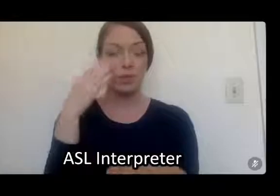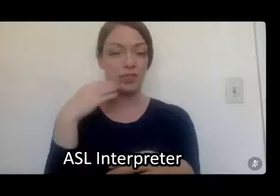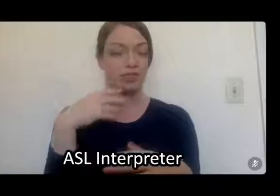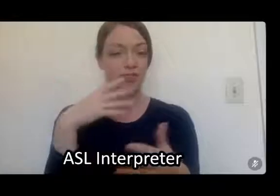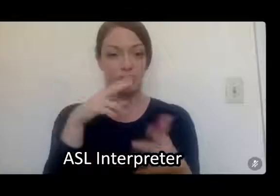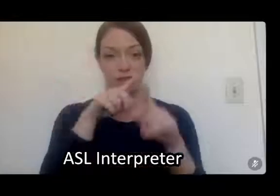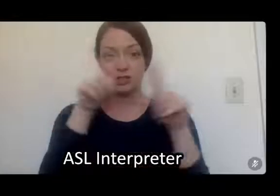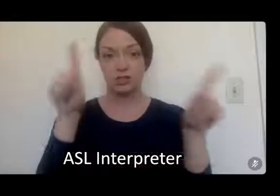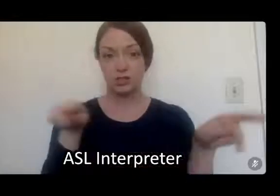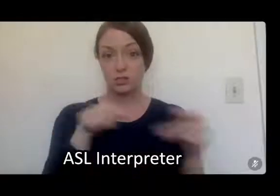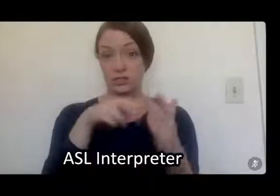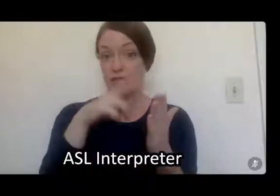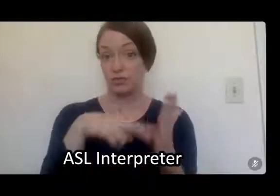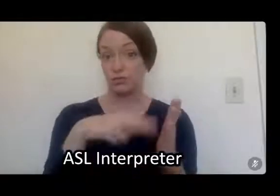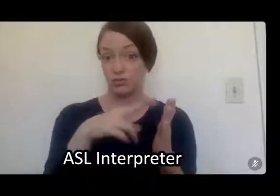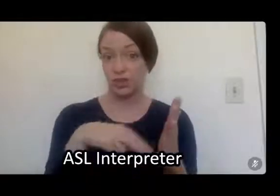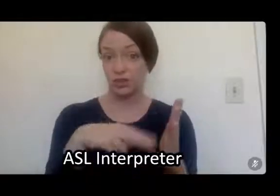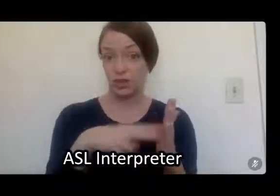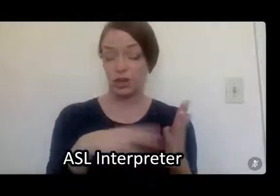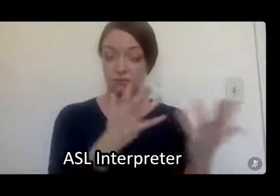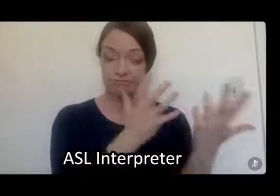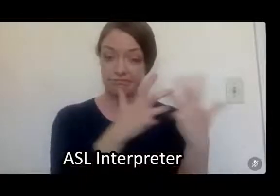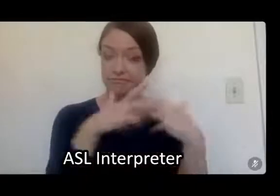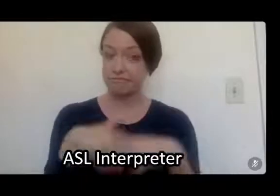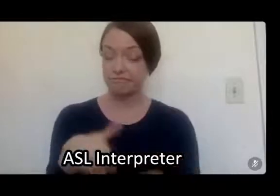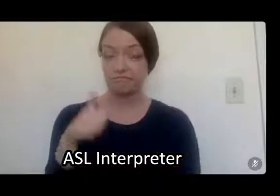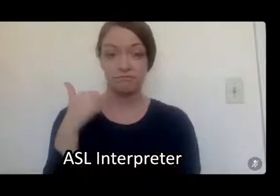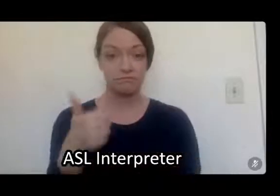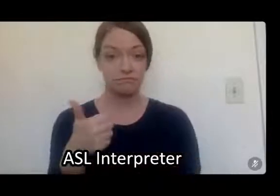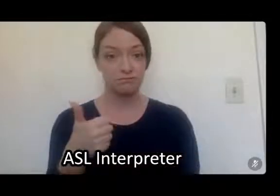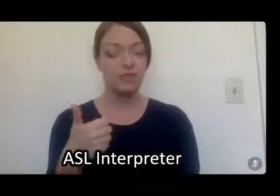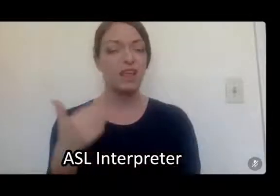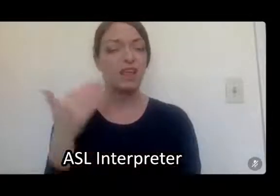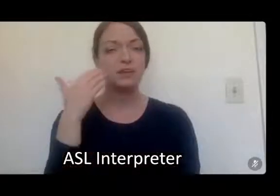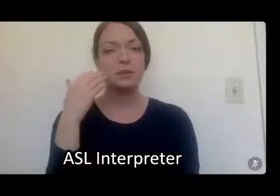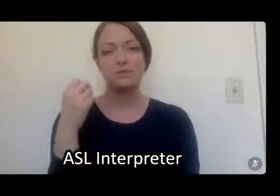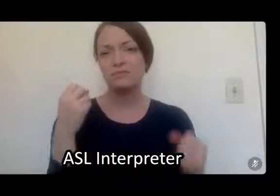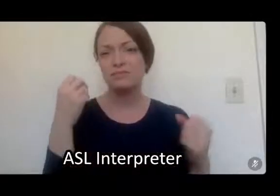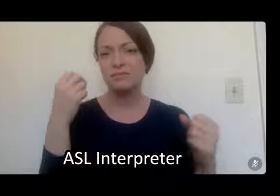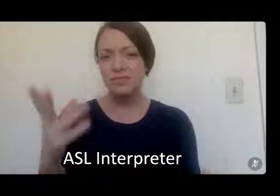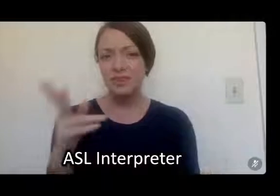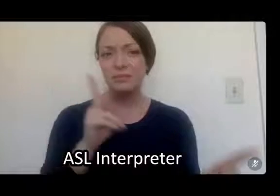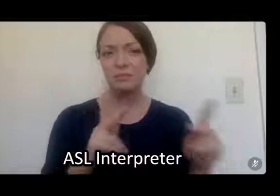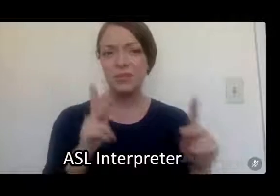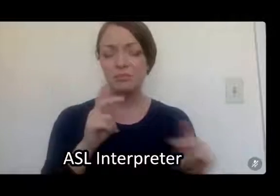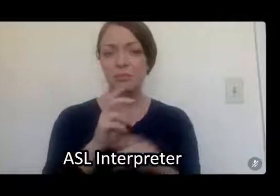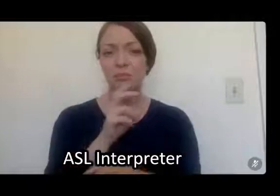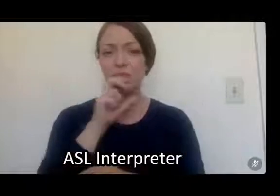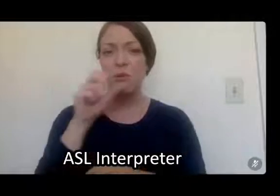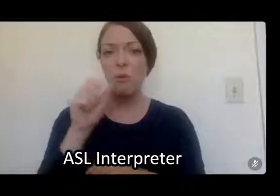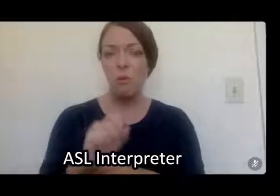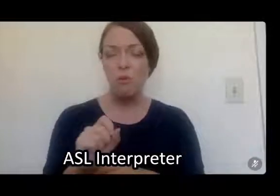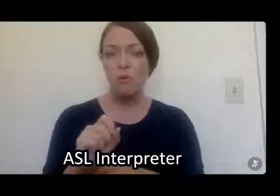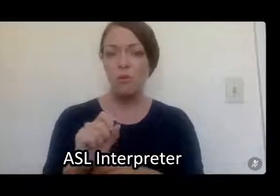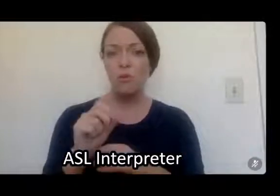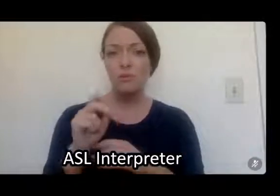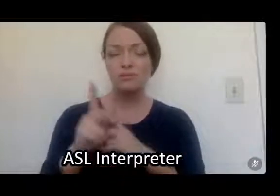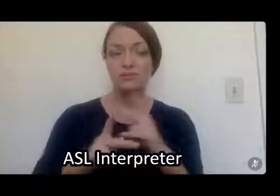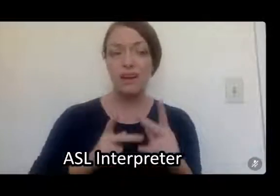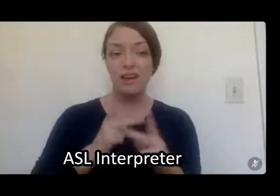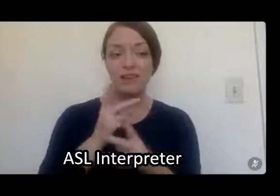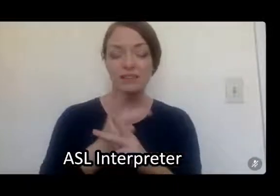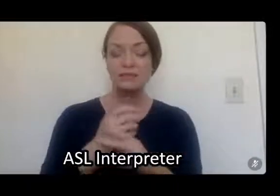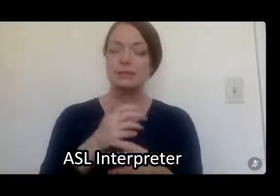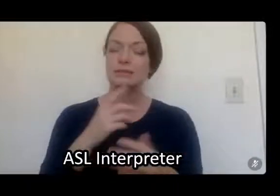and Microsoft Edge work pretty seamlessly because I know a lot of folks with older versions of JAWS have a ton of